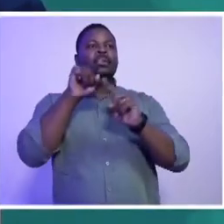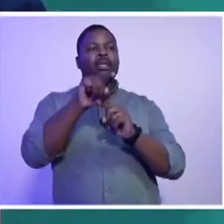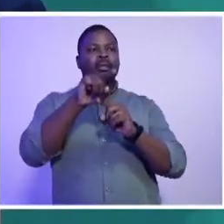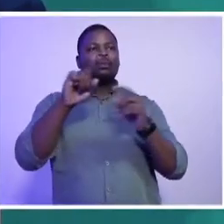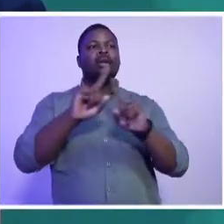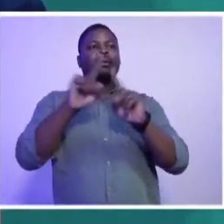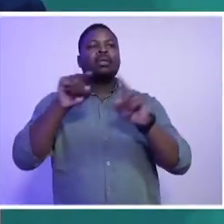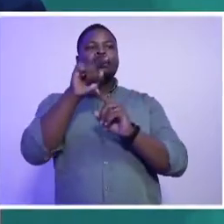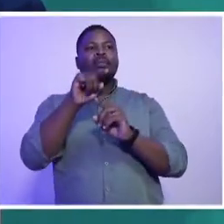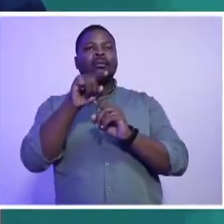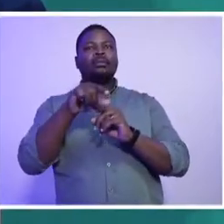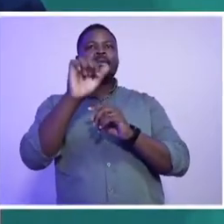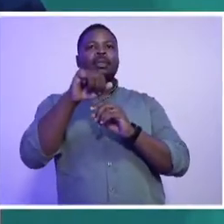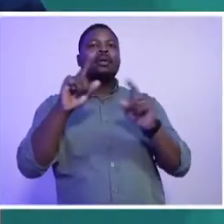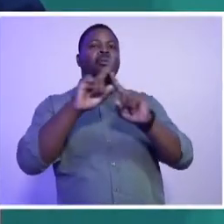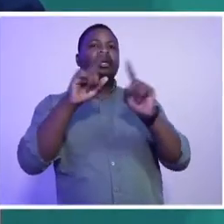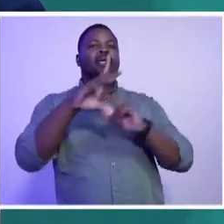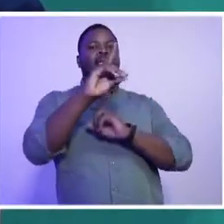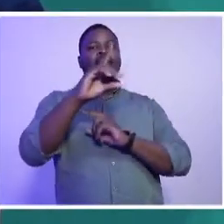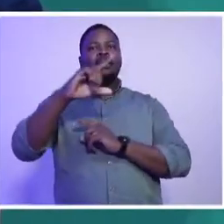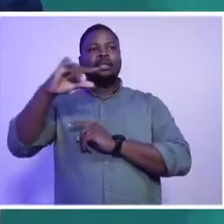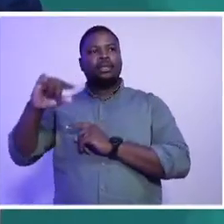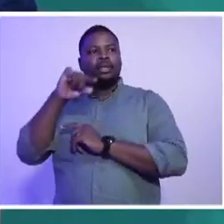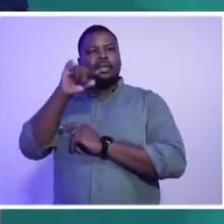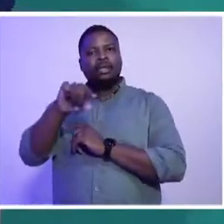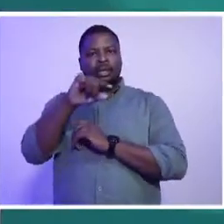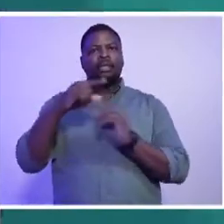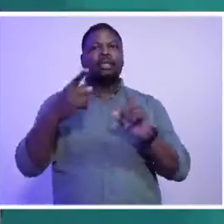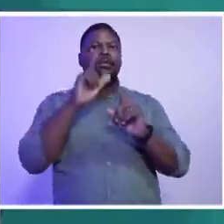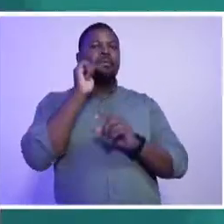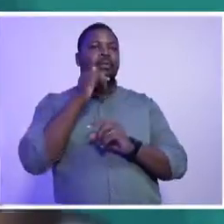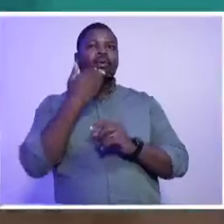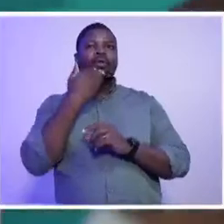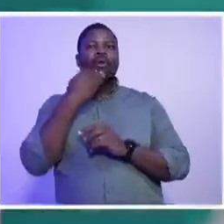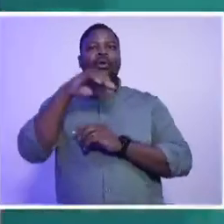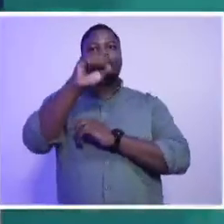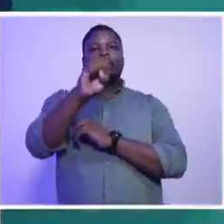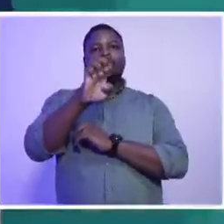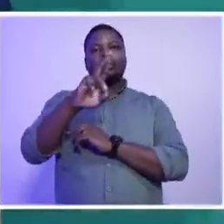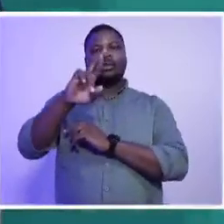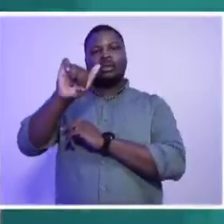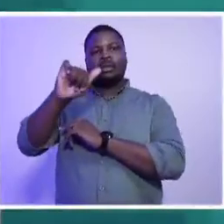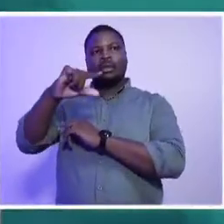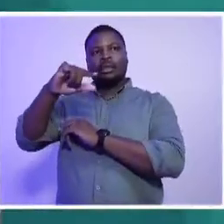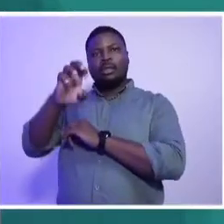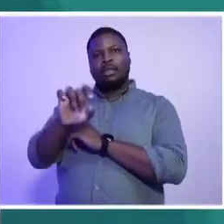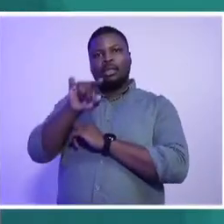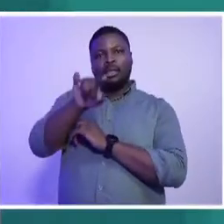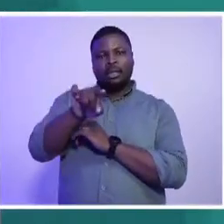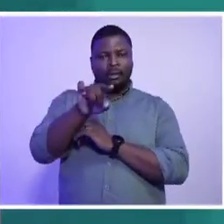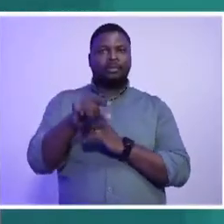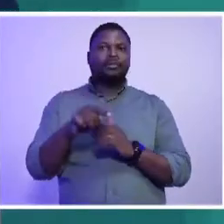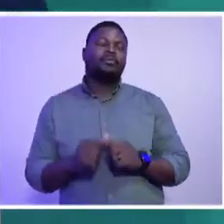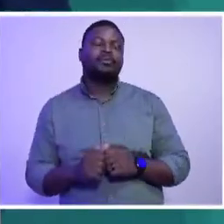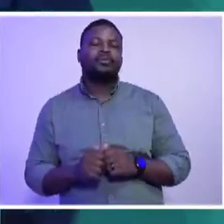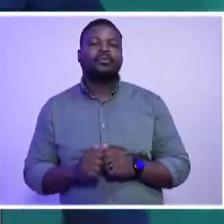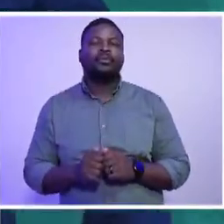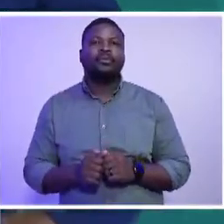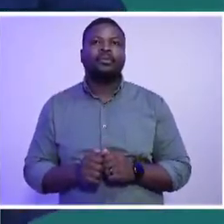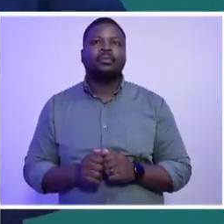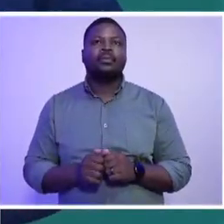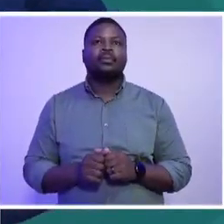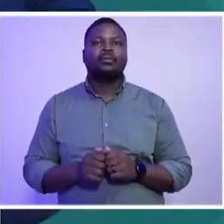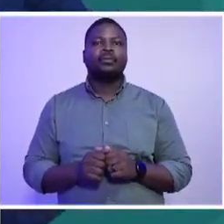that's our DDG, Mr. Sarache. He, he,